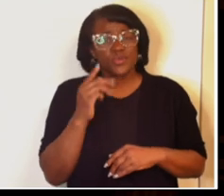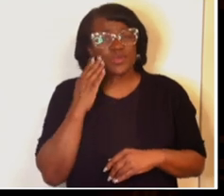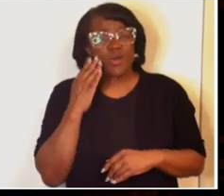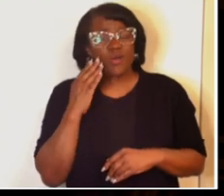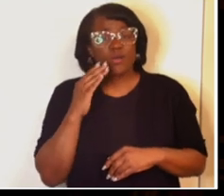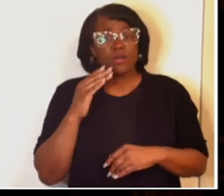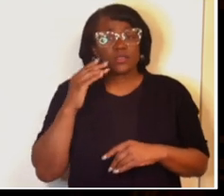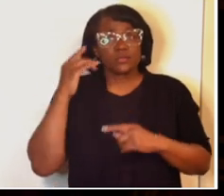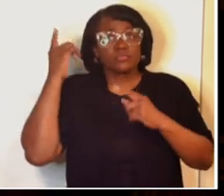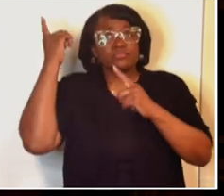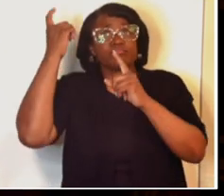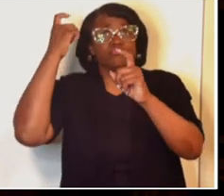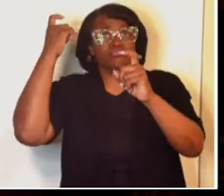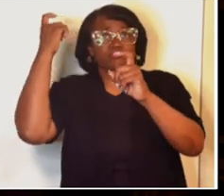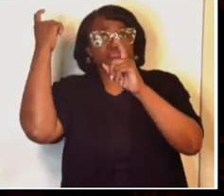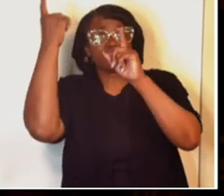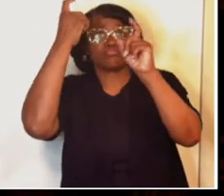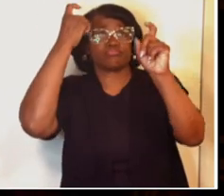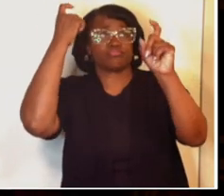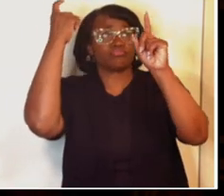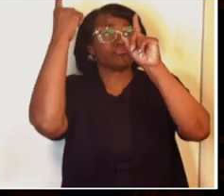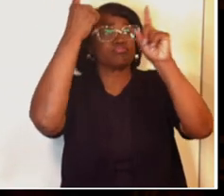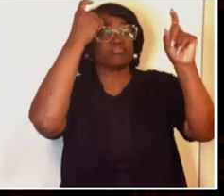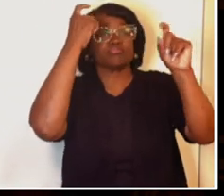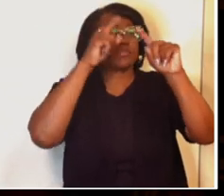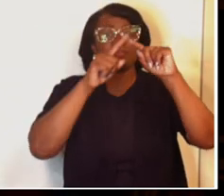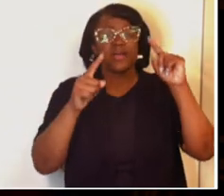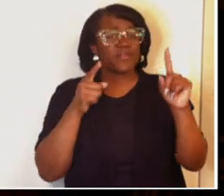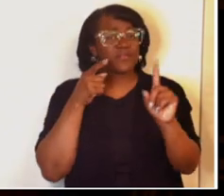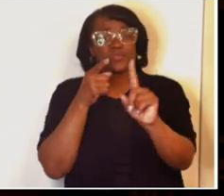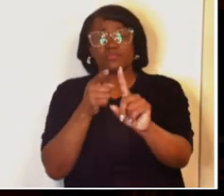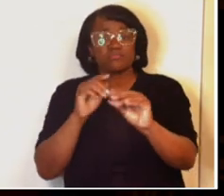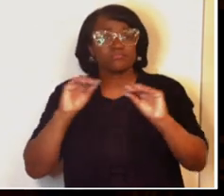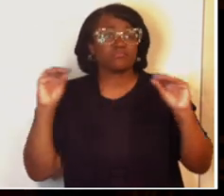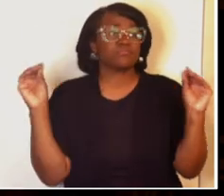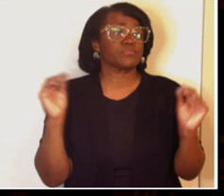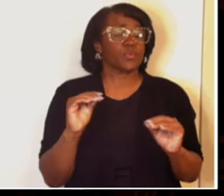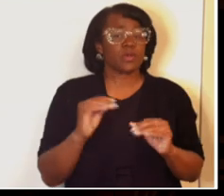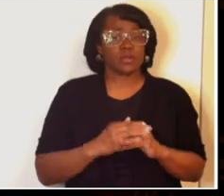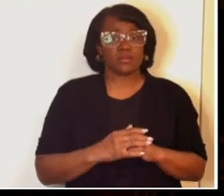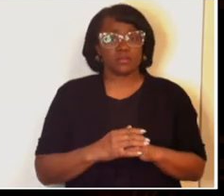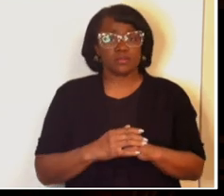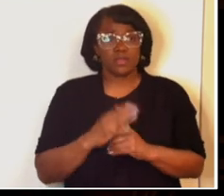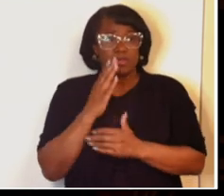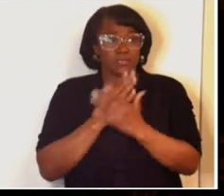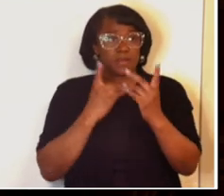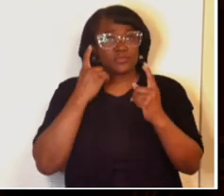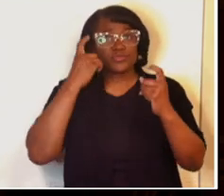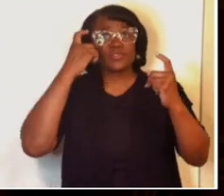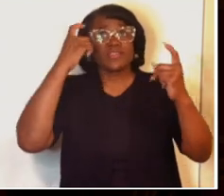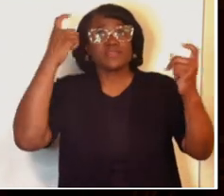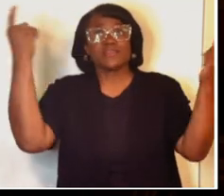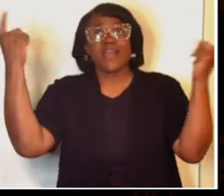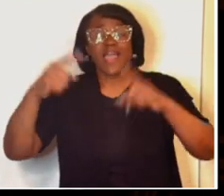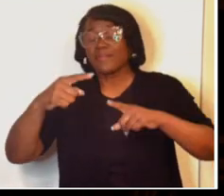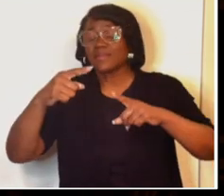and around and kind of go nowhere. And even the ones that seem to play themselves out